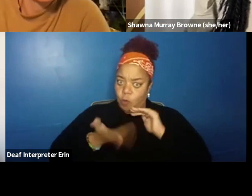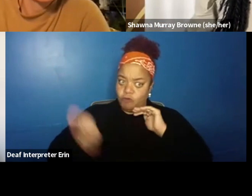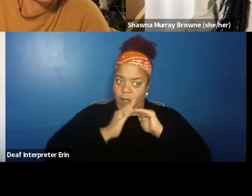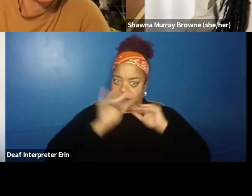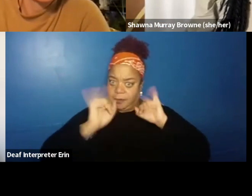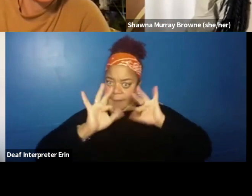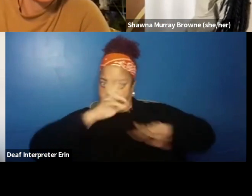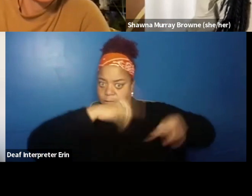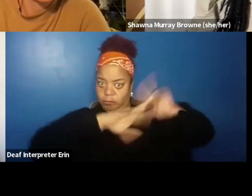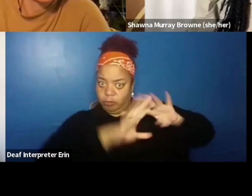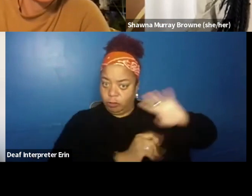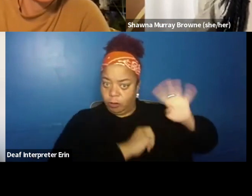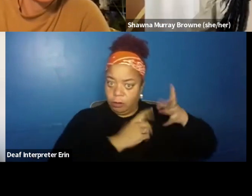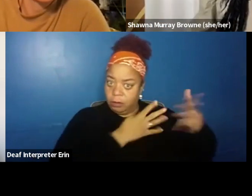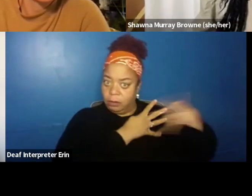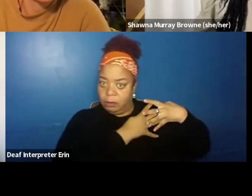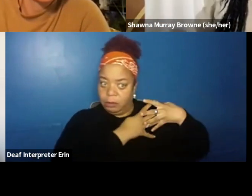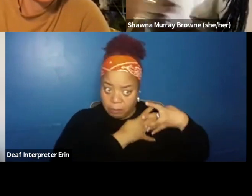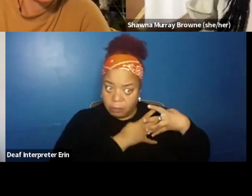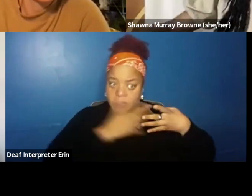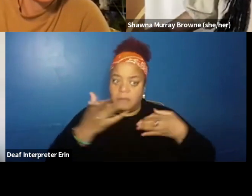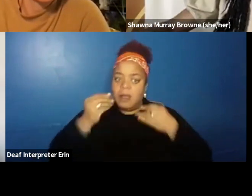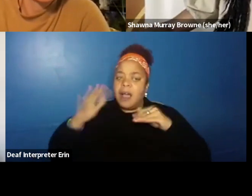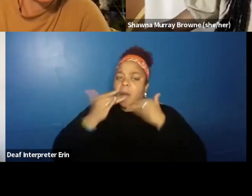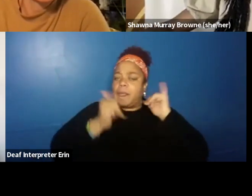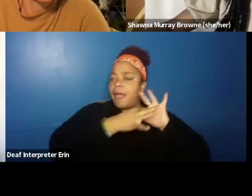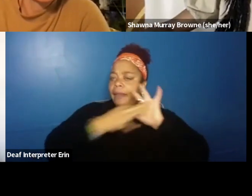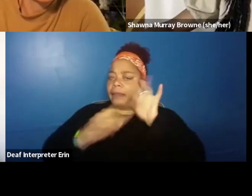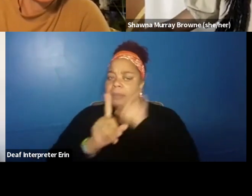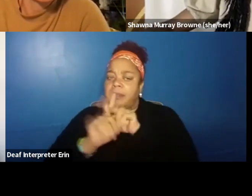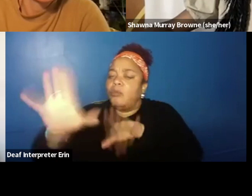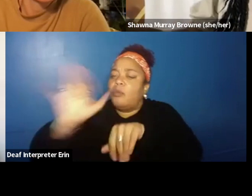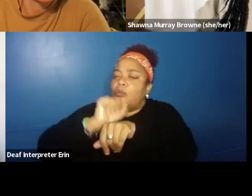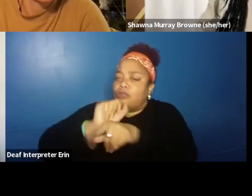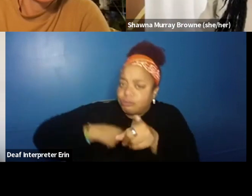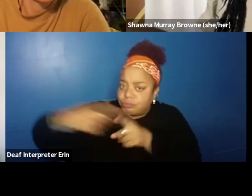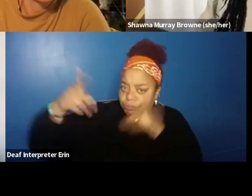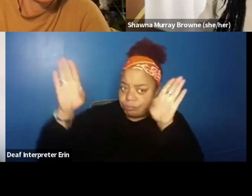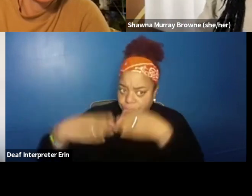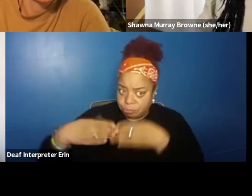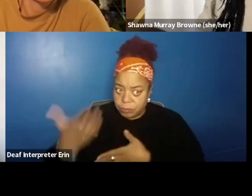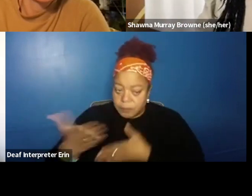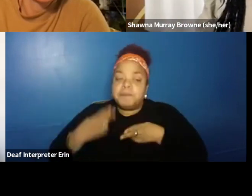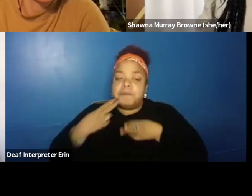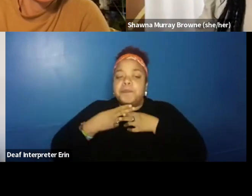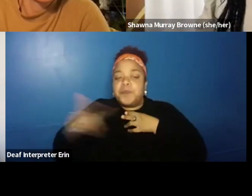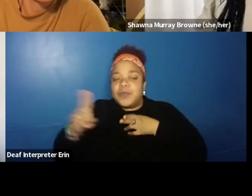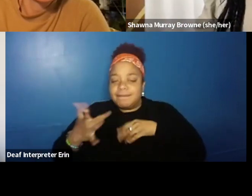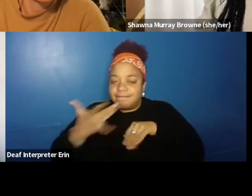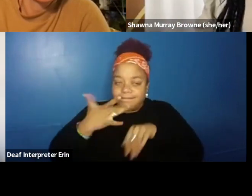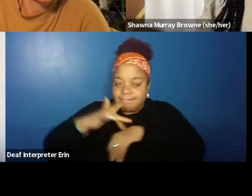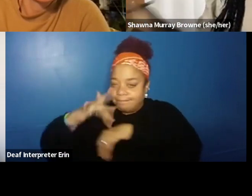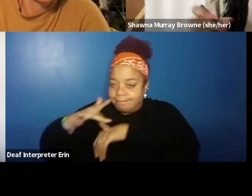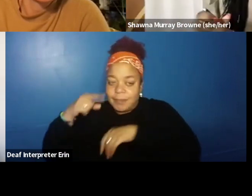health? And how does that relate to your work? Give us a brief taste of what's to come in the conversation this